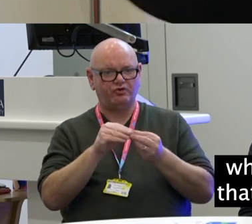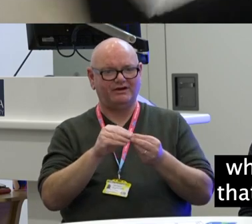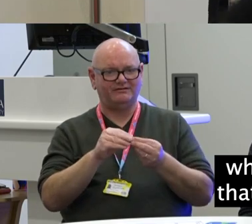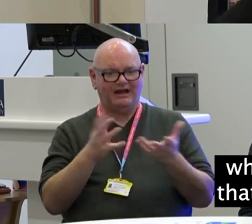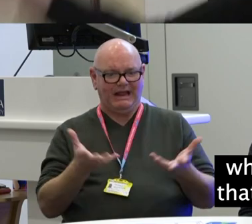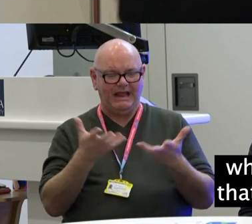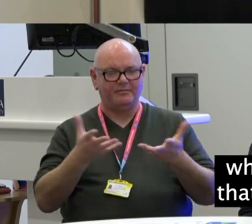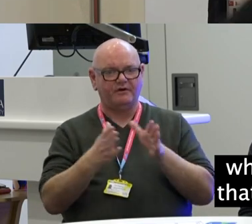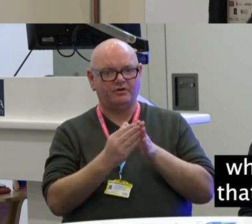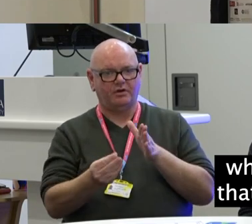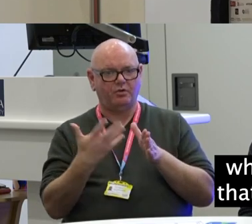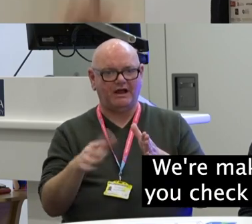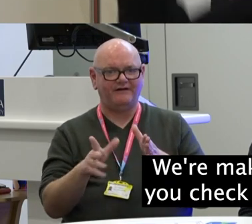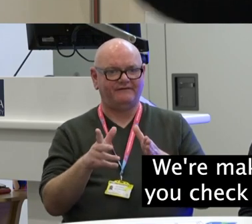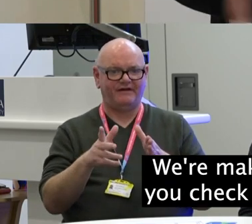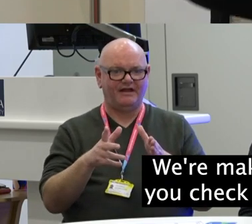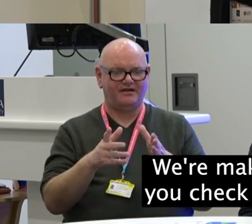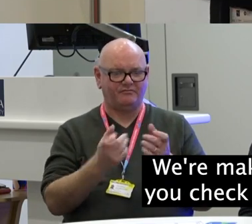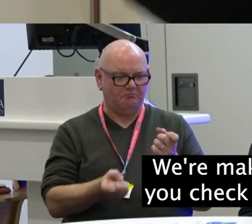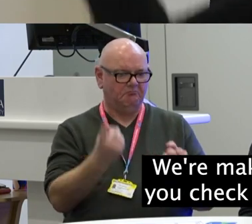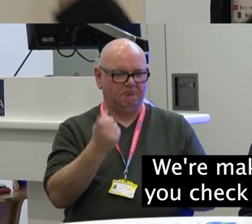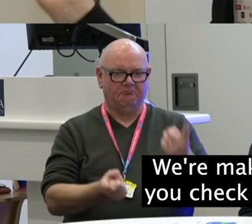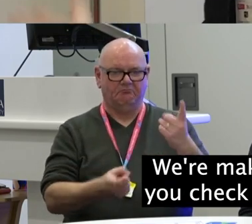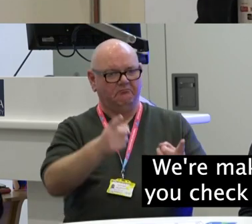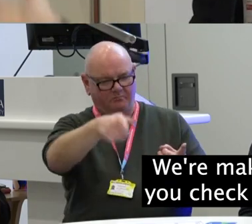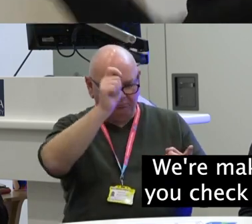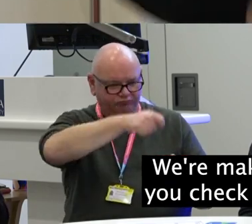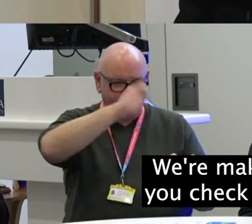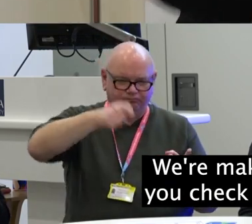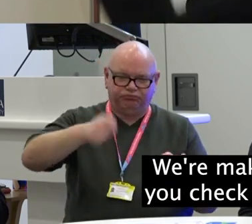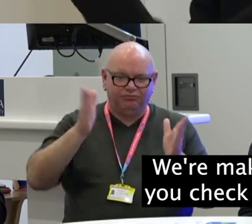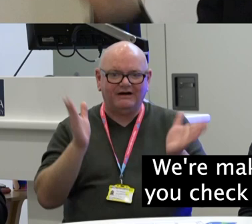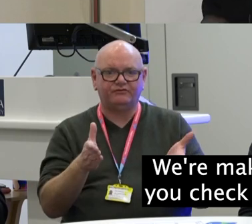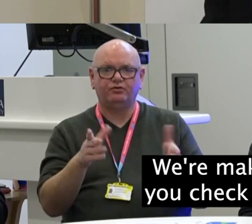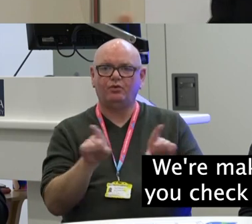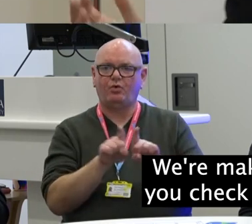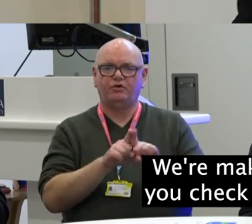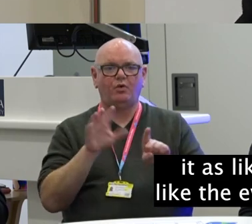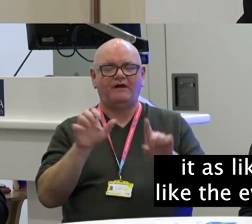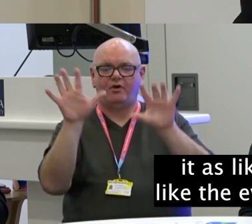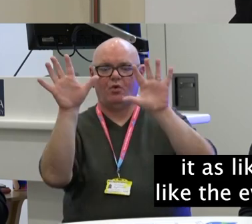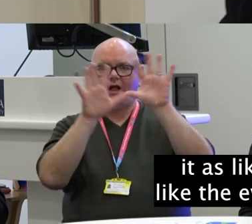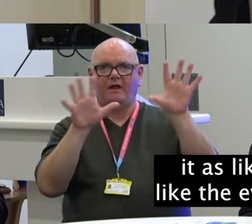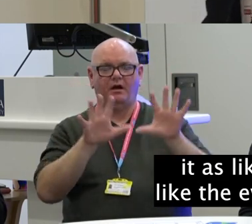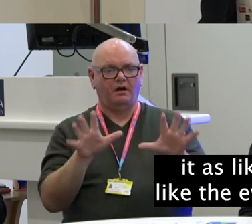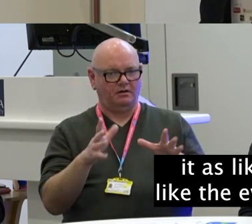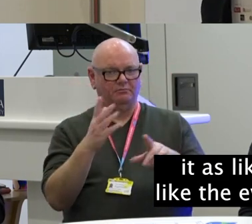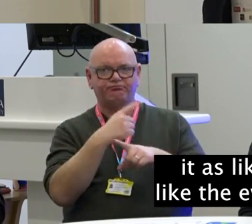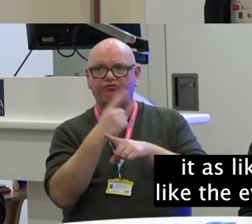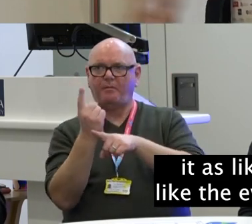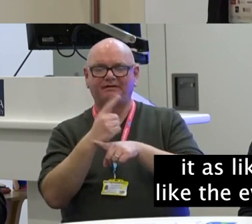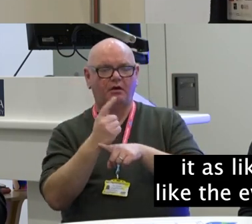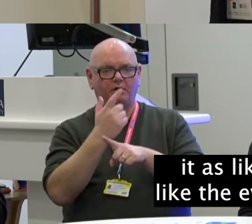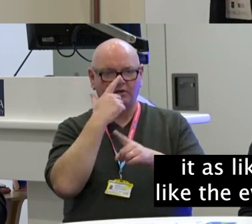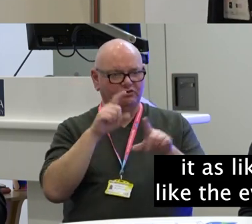the thing that you want to think about, we're making big weather barometers so you can check your weather. We try and embed it as like a creative part of the story.